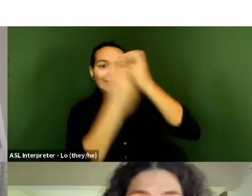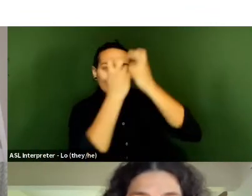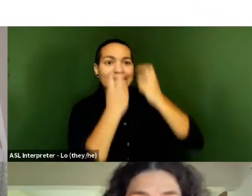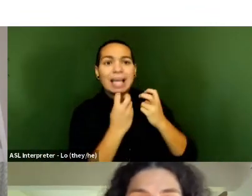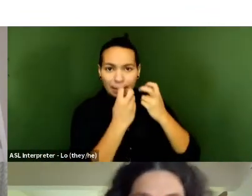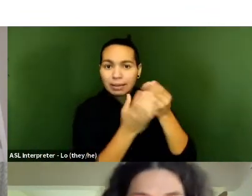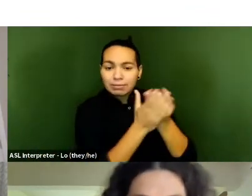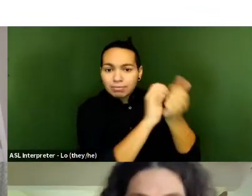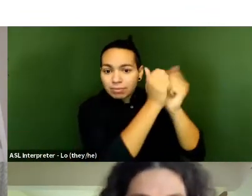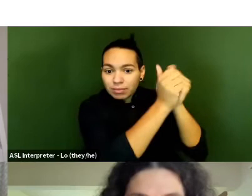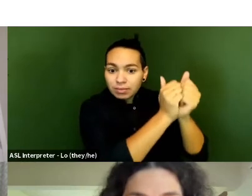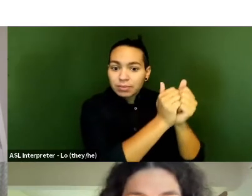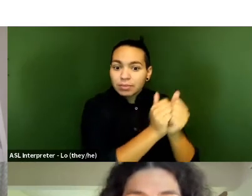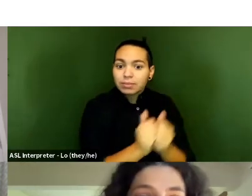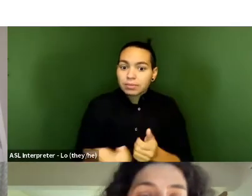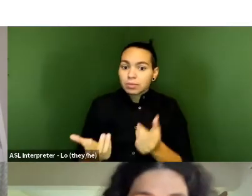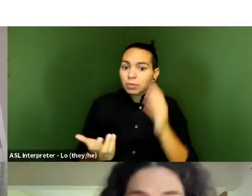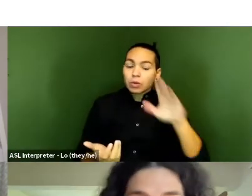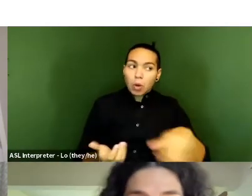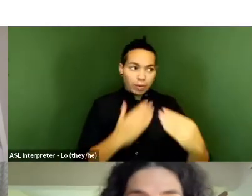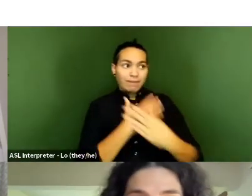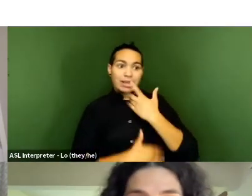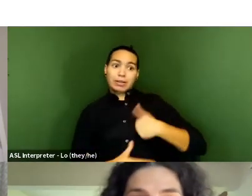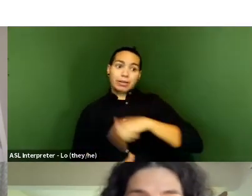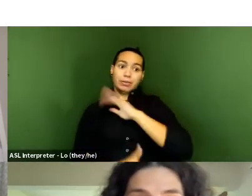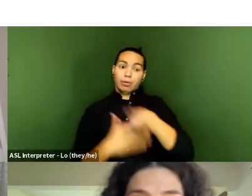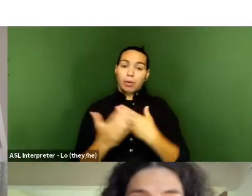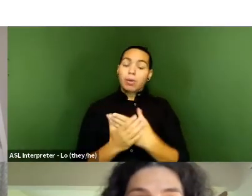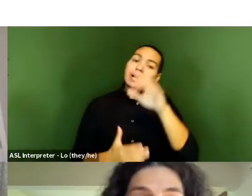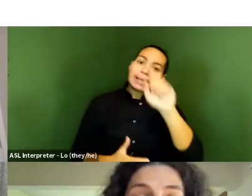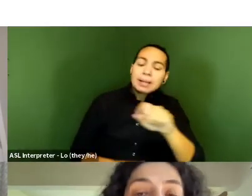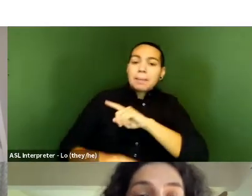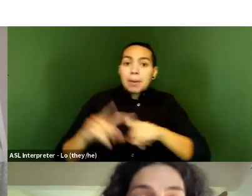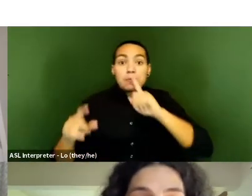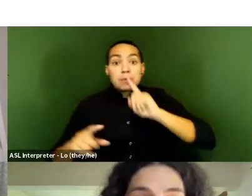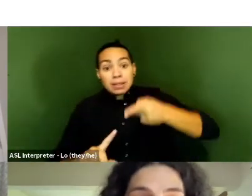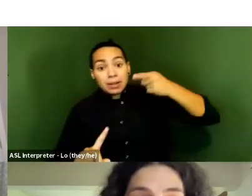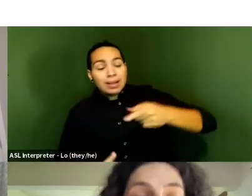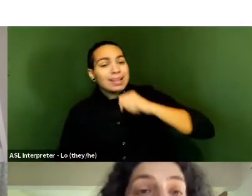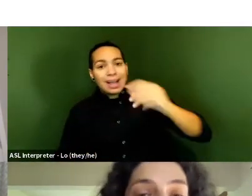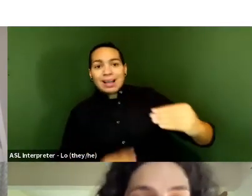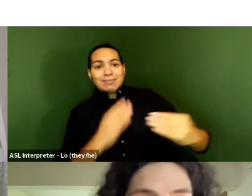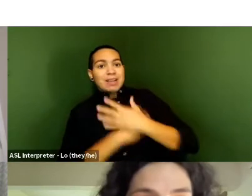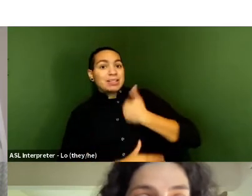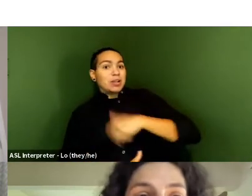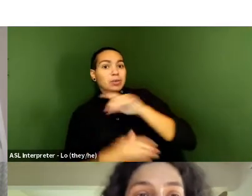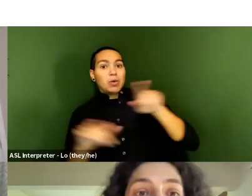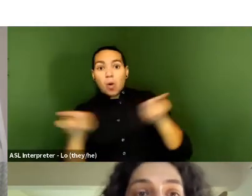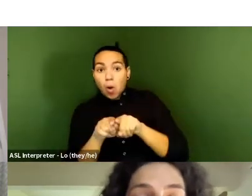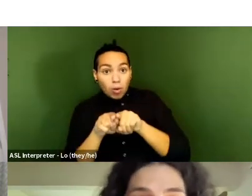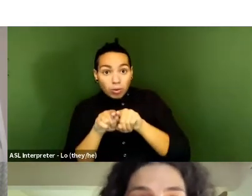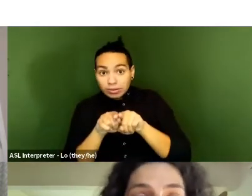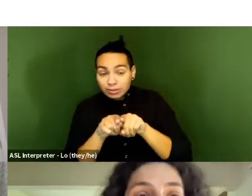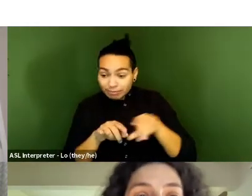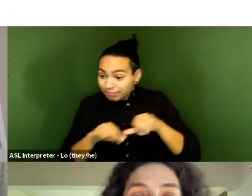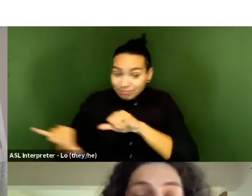by being like capitalism affects us all. But at the end of the day, capitalism doesn't affect us all equally. It doesn't affect